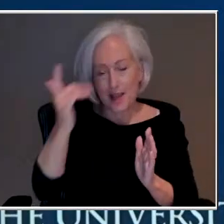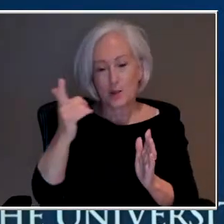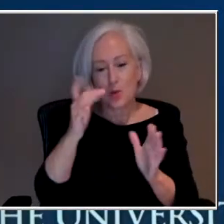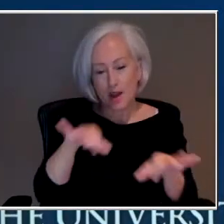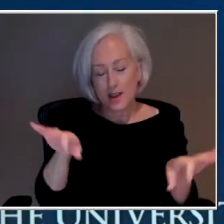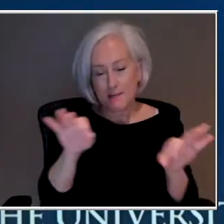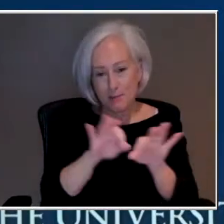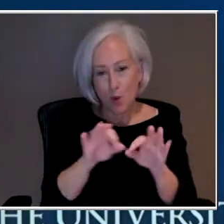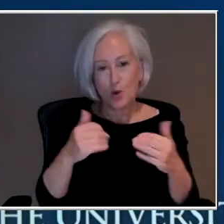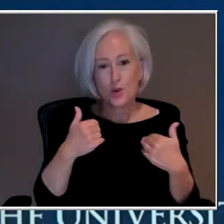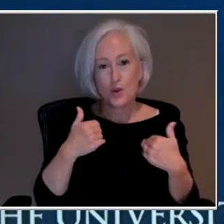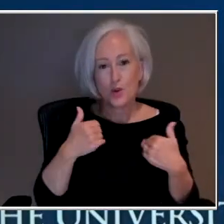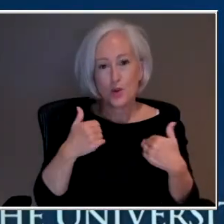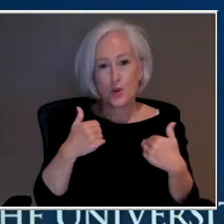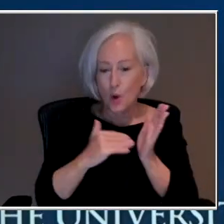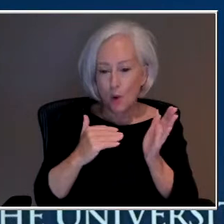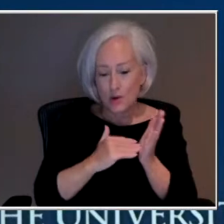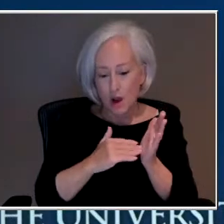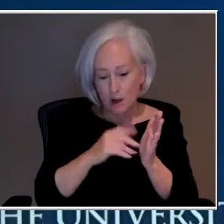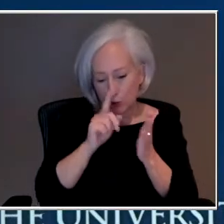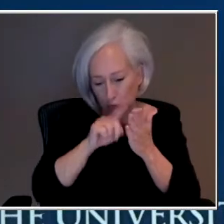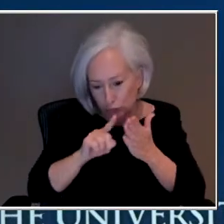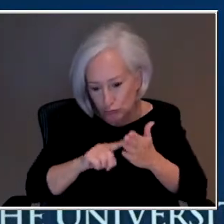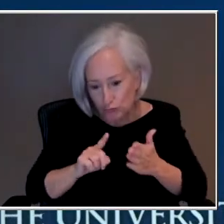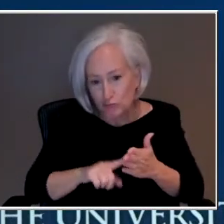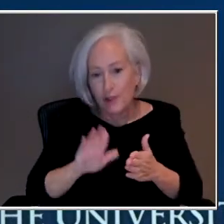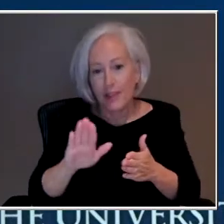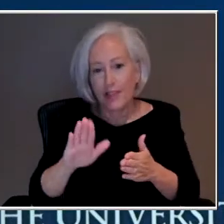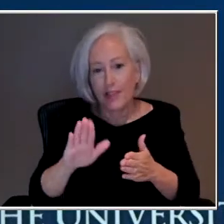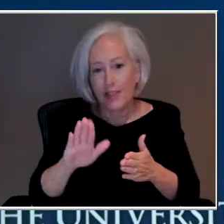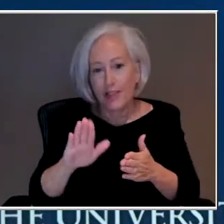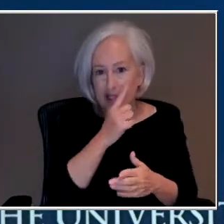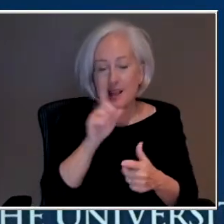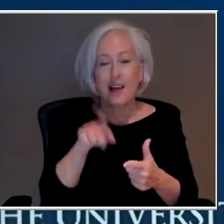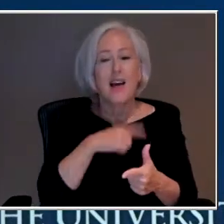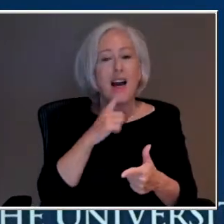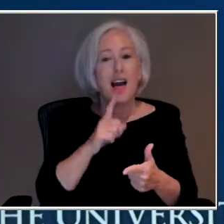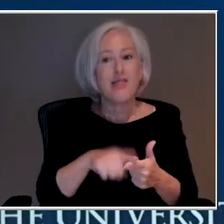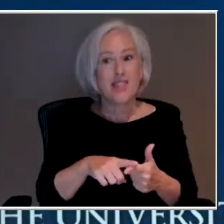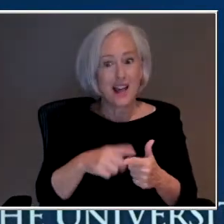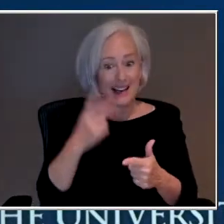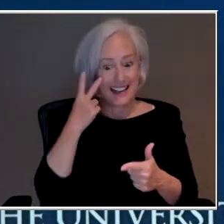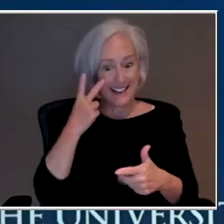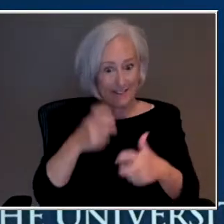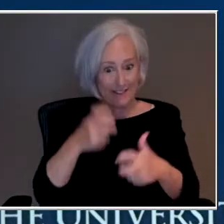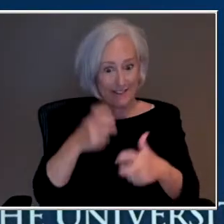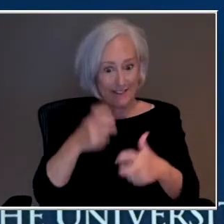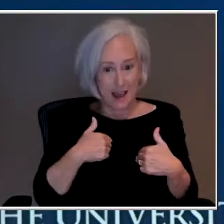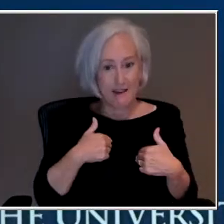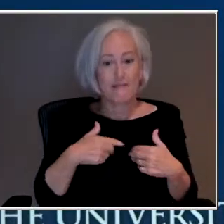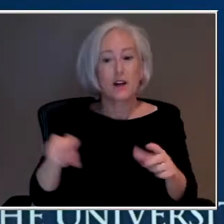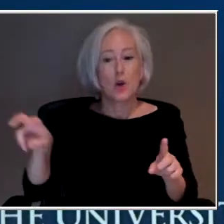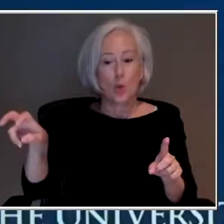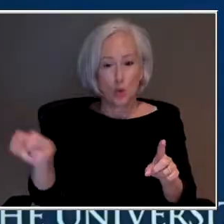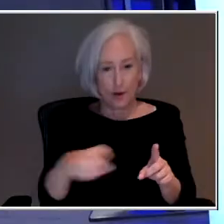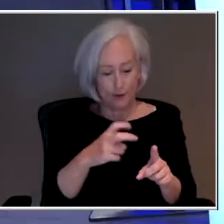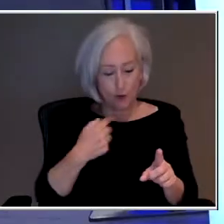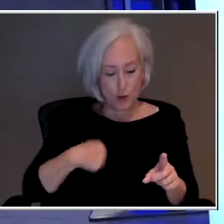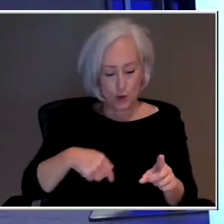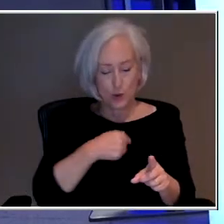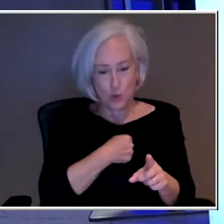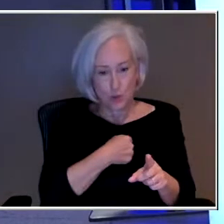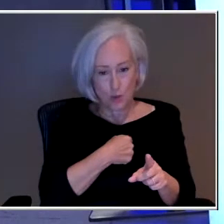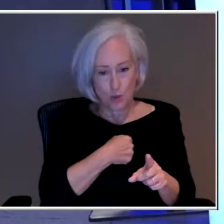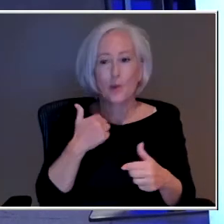come and see us so that we can not only identify it, but treat it early before it becomes something more permanent and irreparable. So let's talk about how it